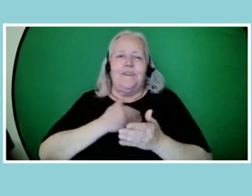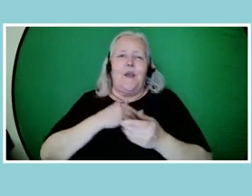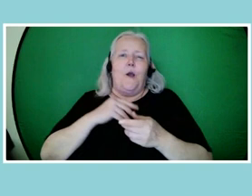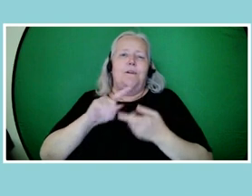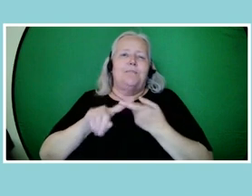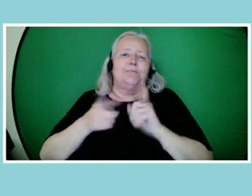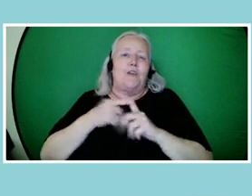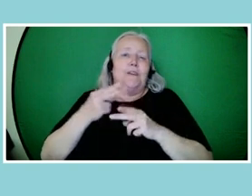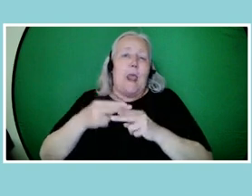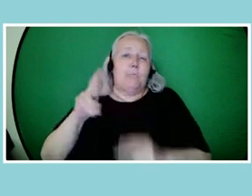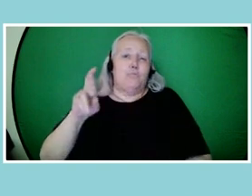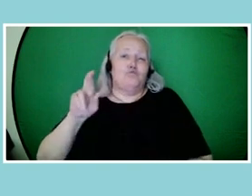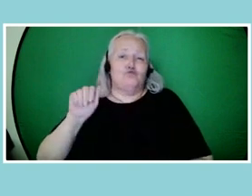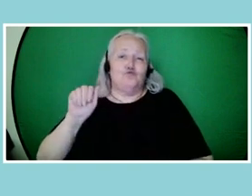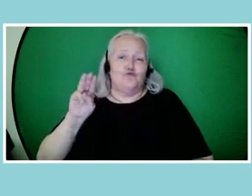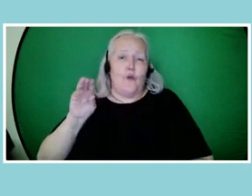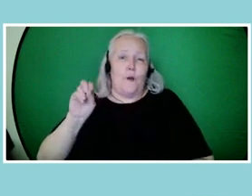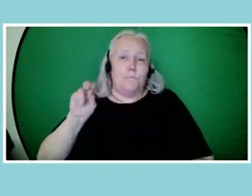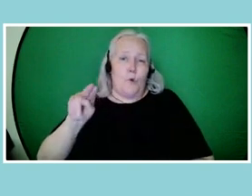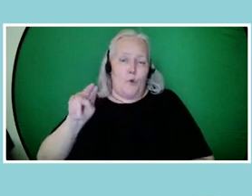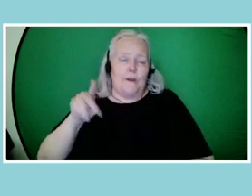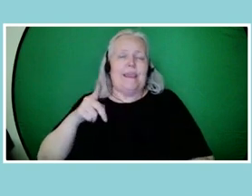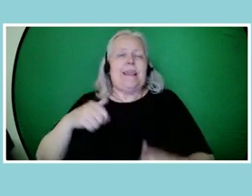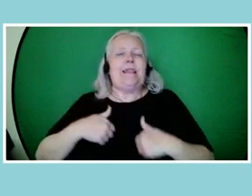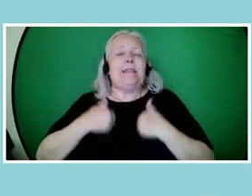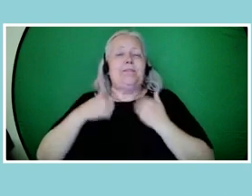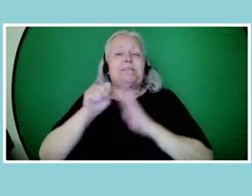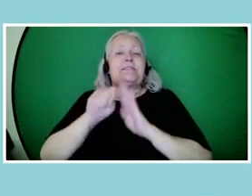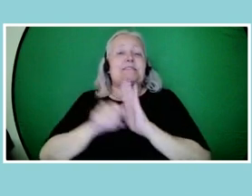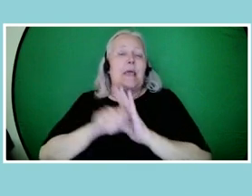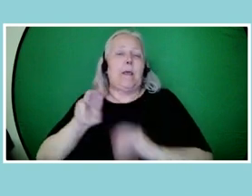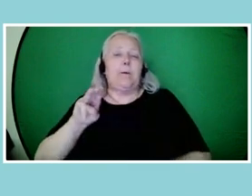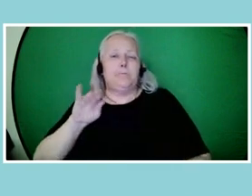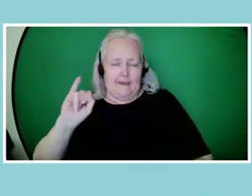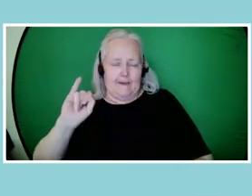who lives in Mississippi. And